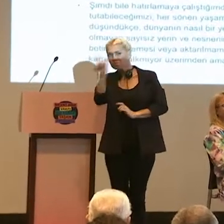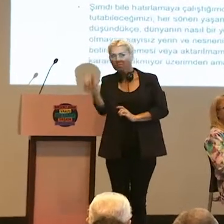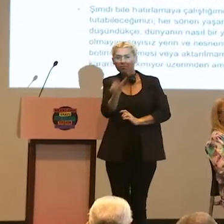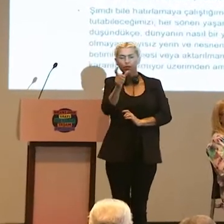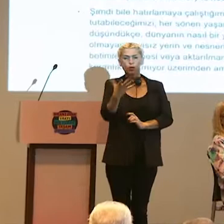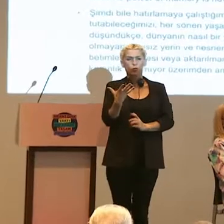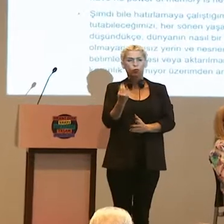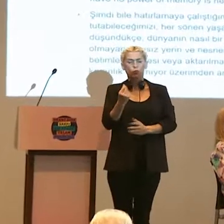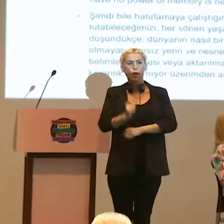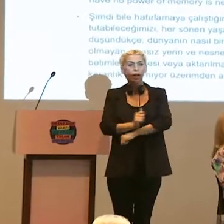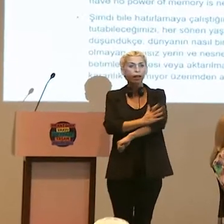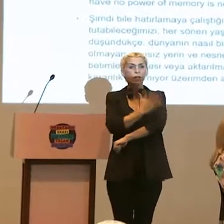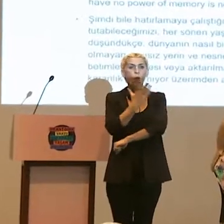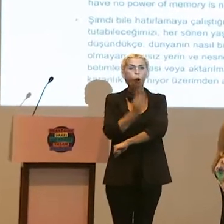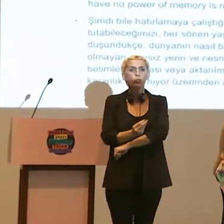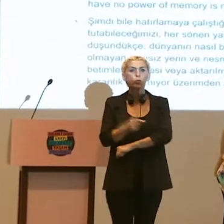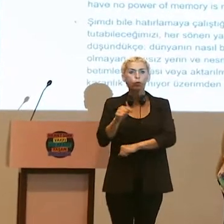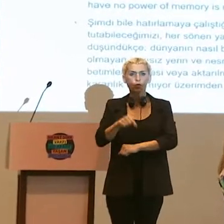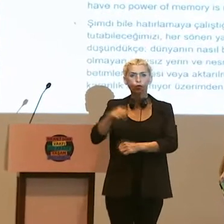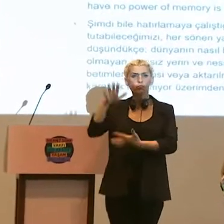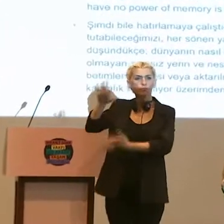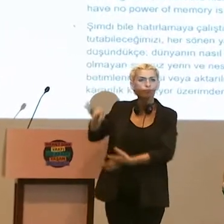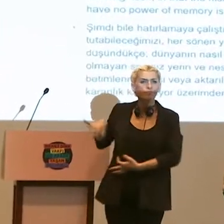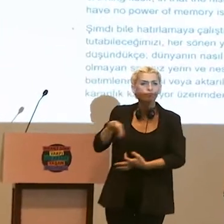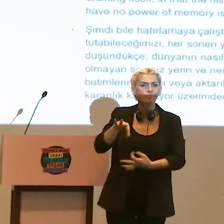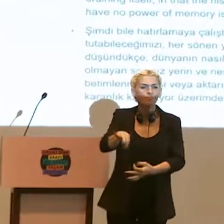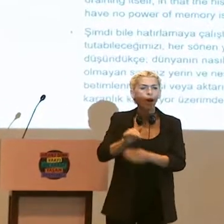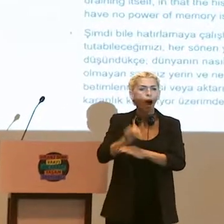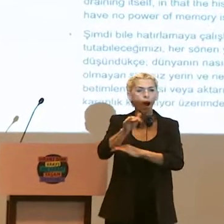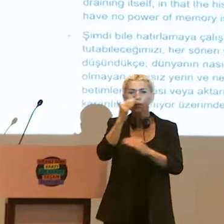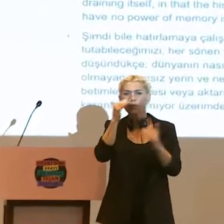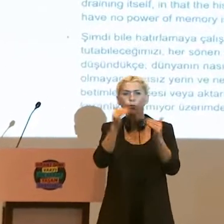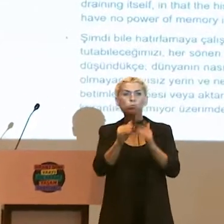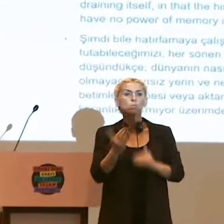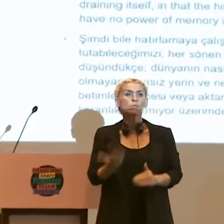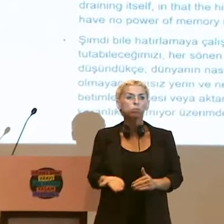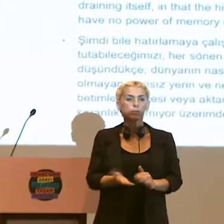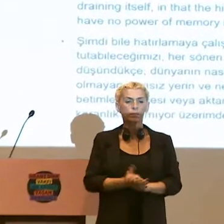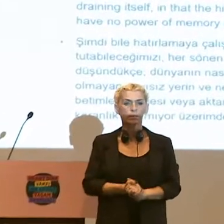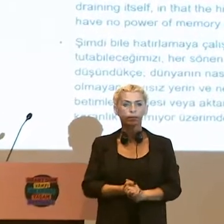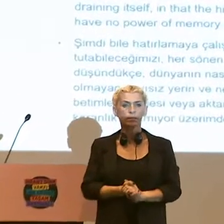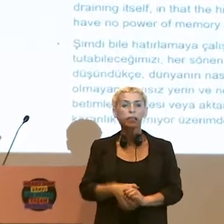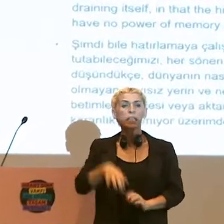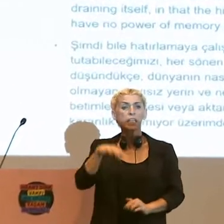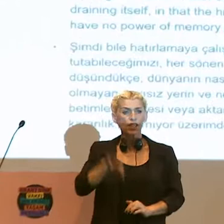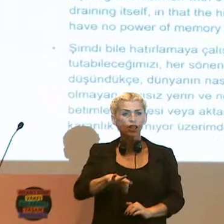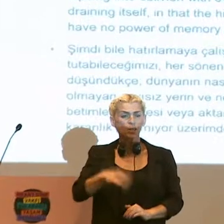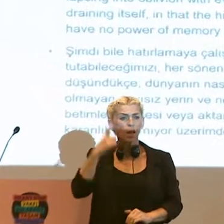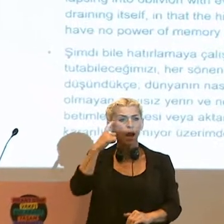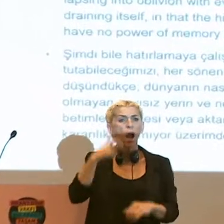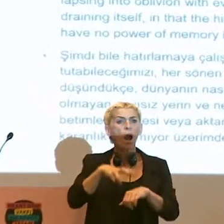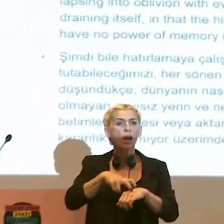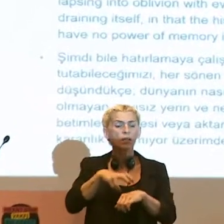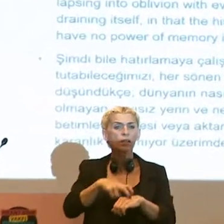oblivion with every extinguished life i think this code is very important